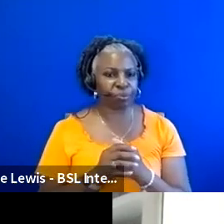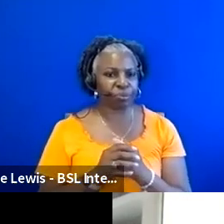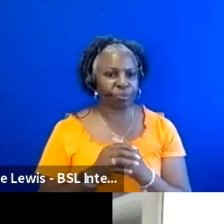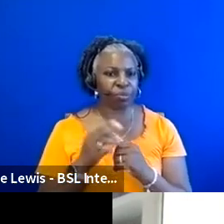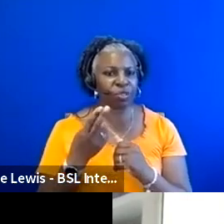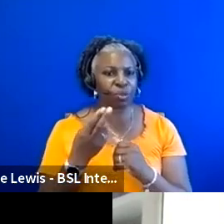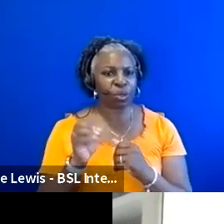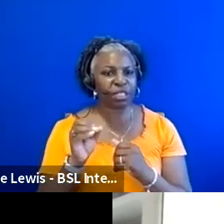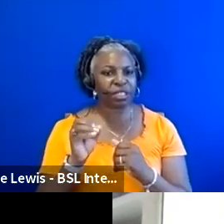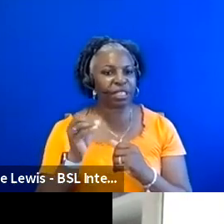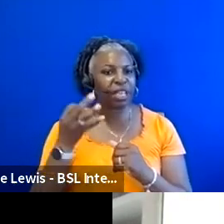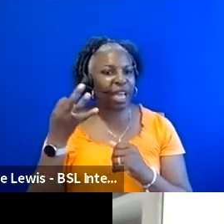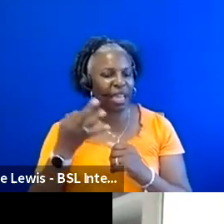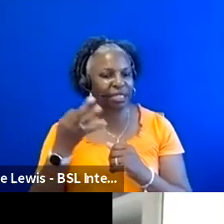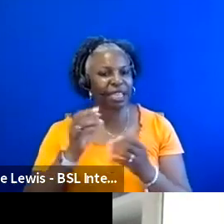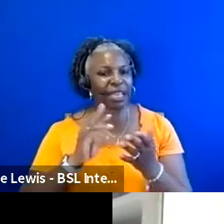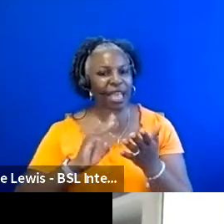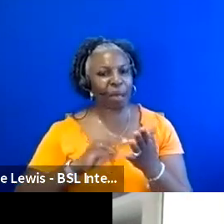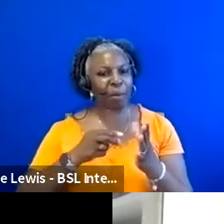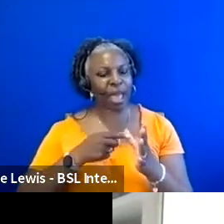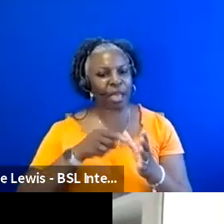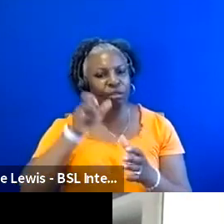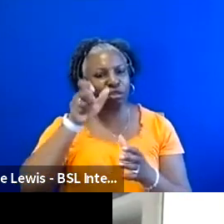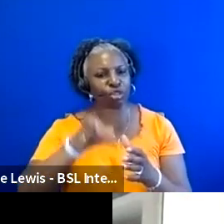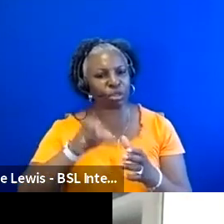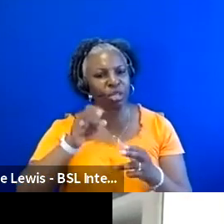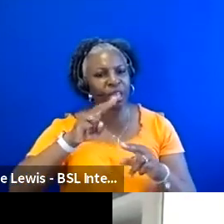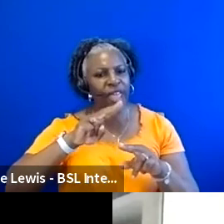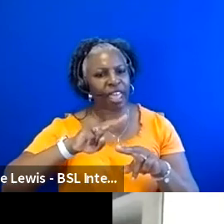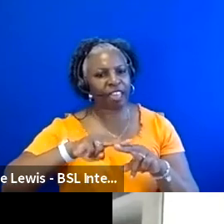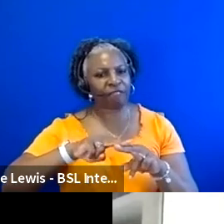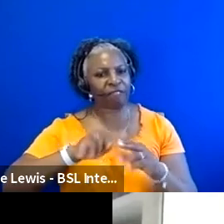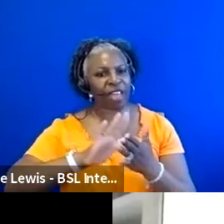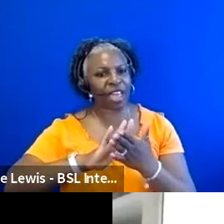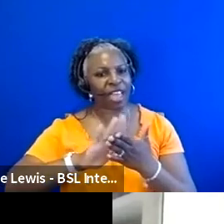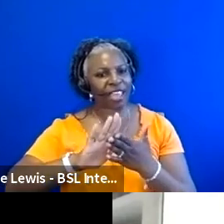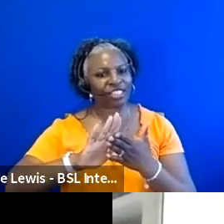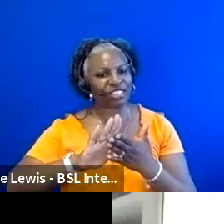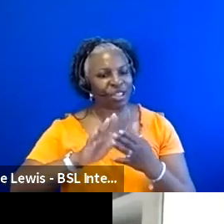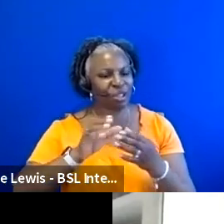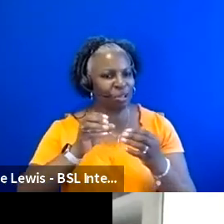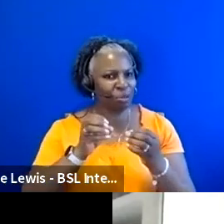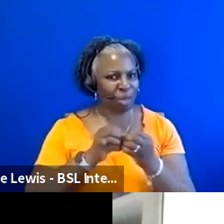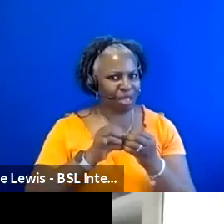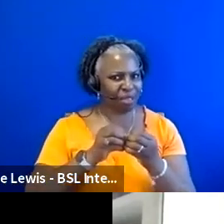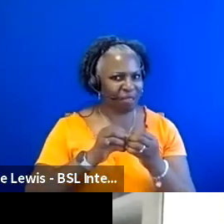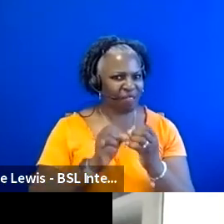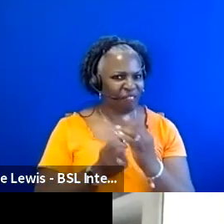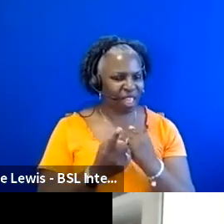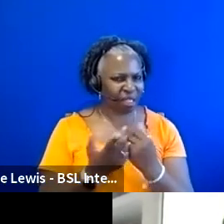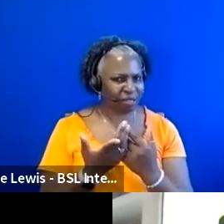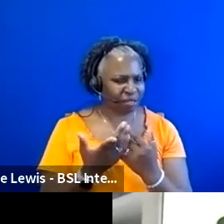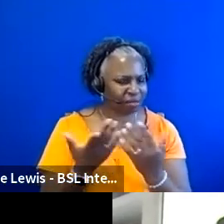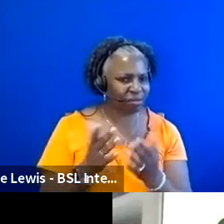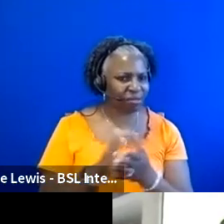she is currently a master's student at F.H. Bielefeld. I do not think I pronounced that correctly, but points for trying.